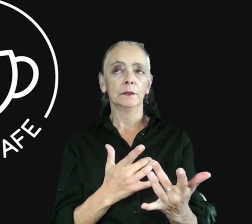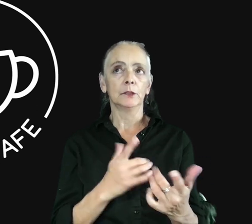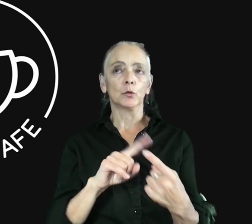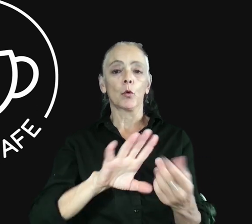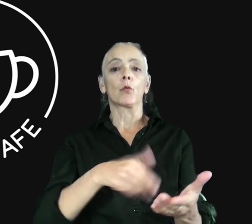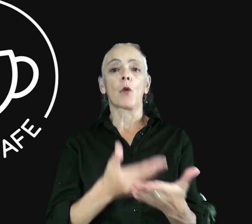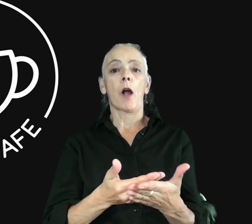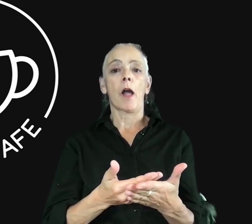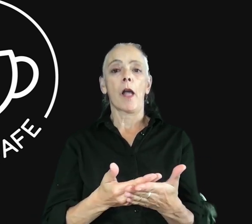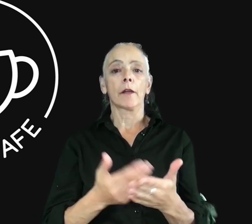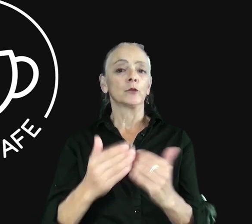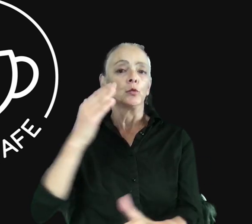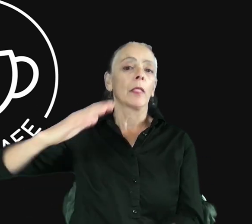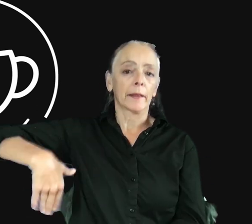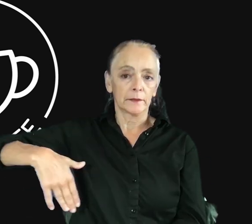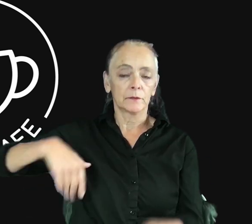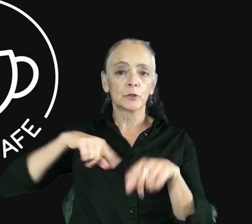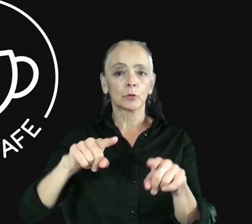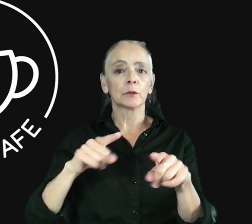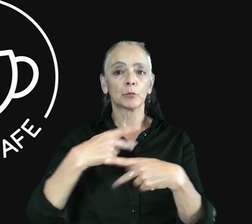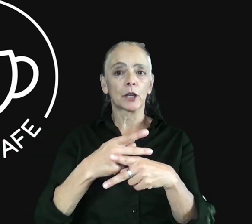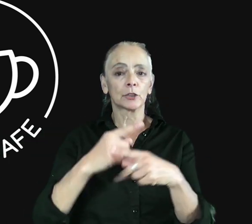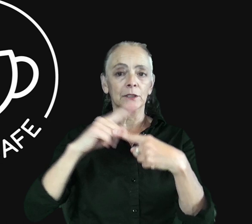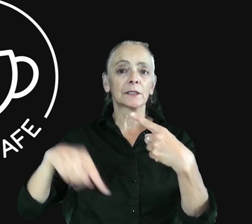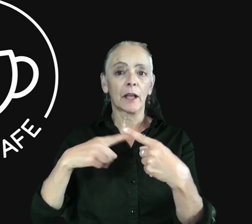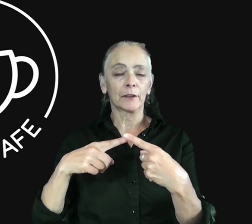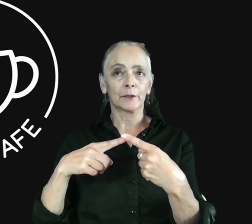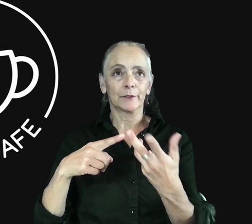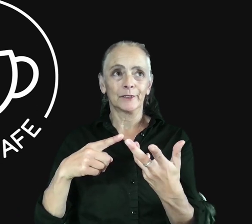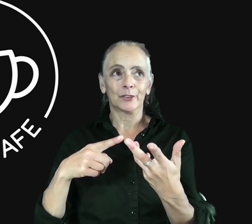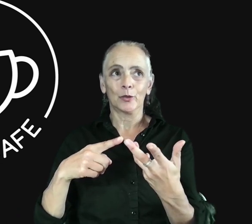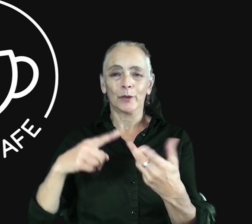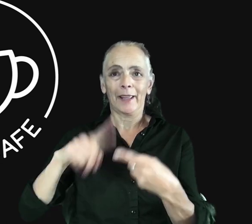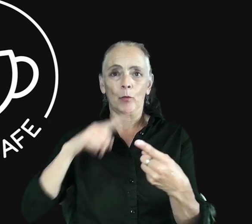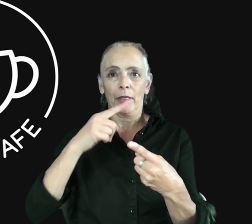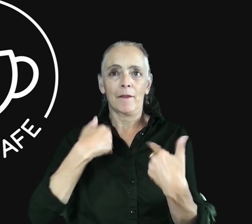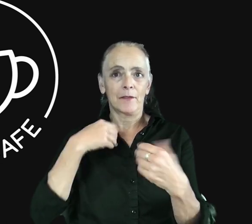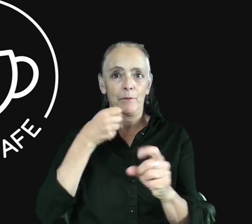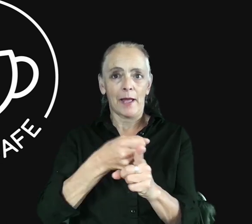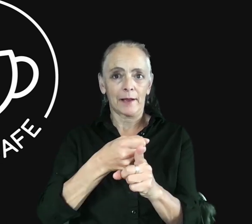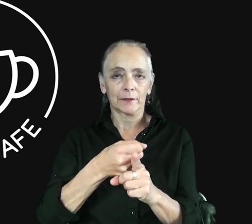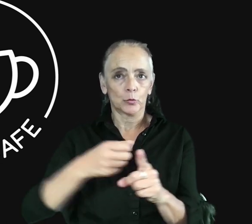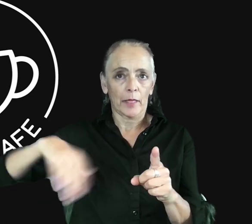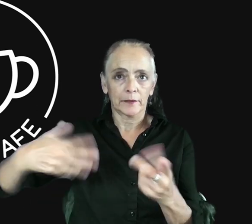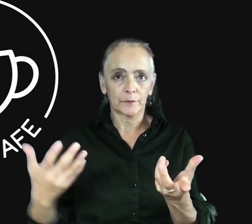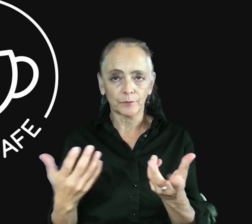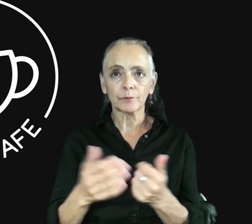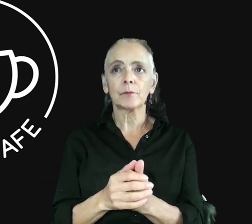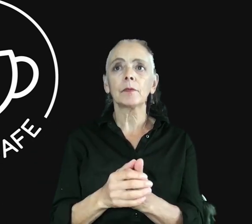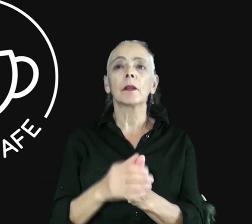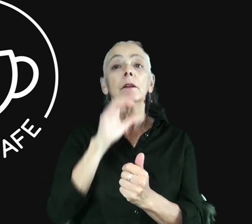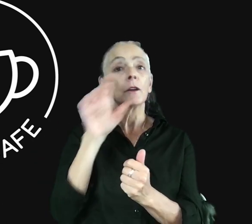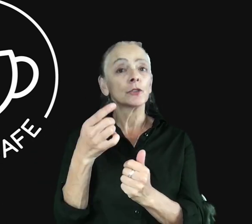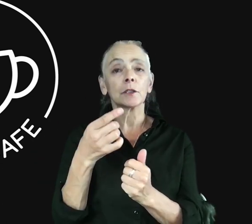too late sometimes uh in the production cycle to be really impactful and to be honest it's not just a game user research